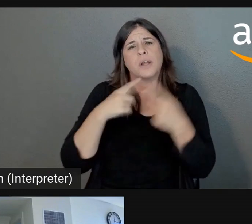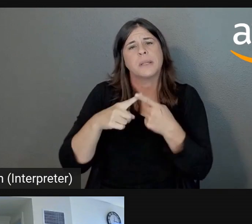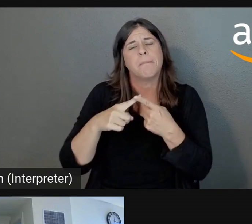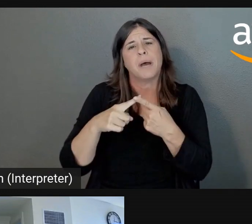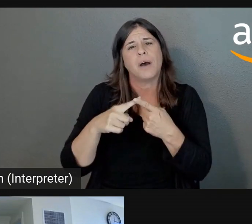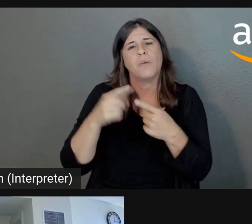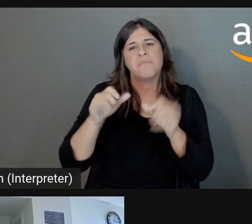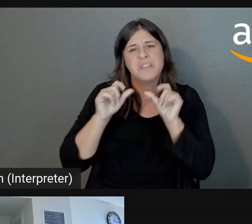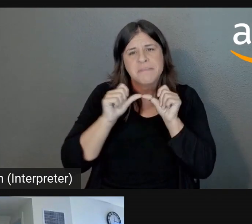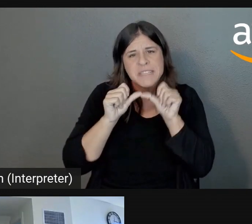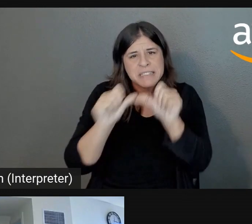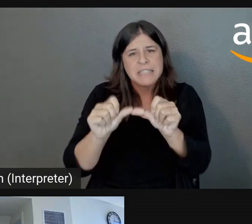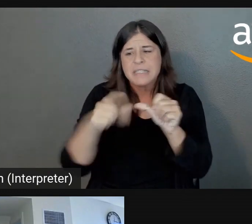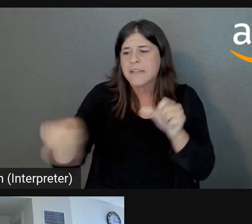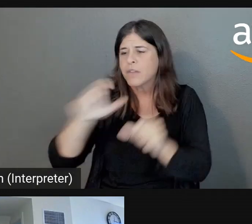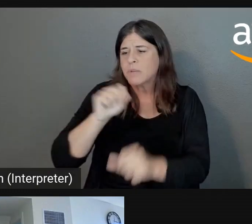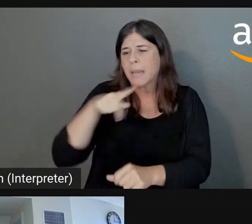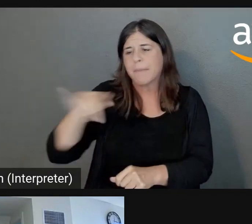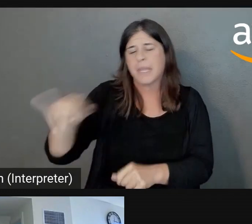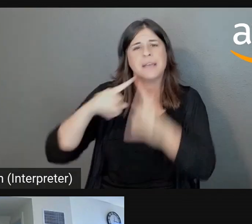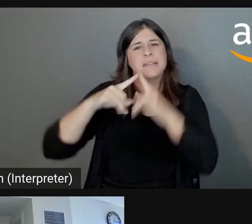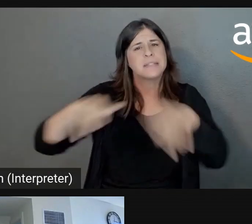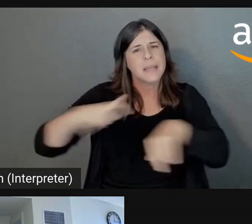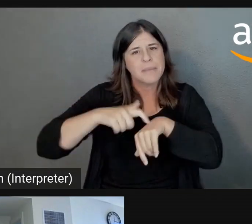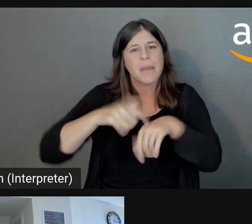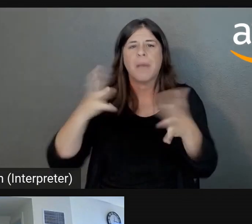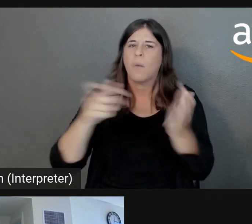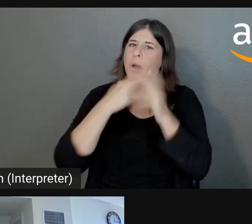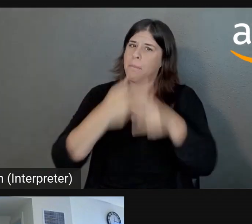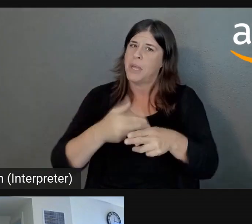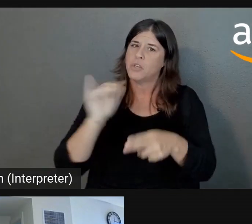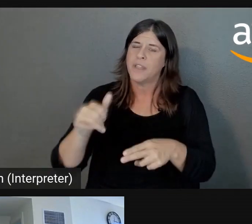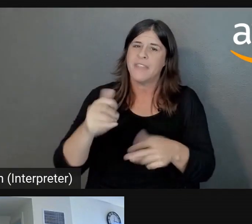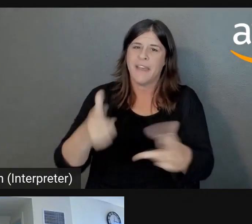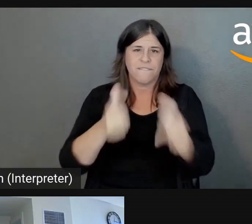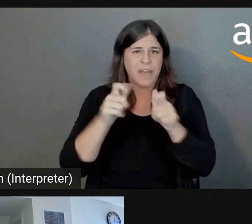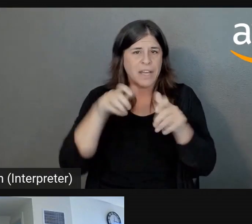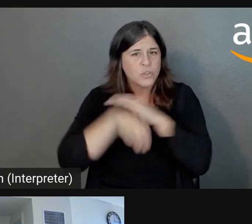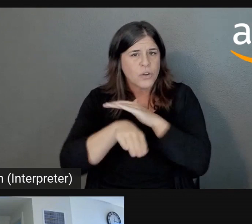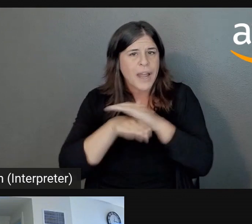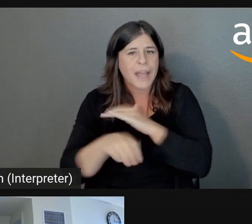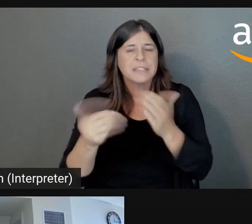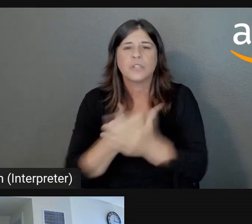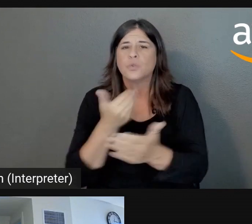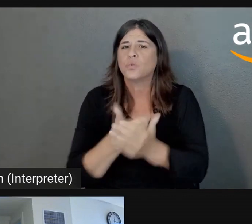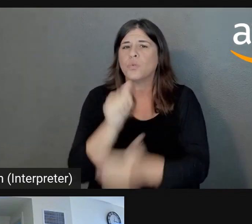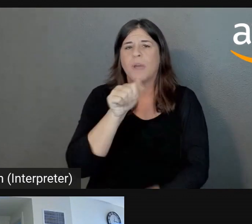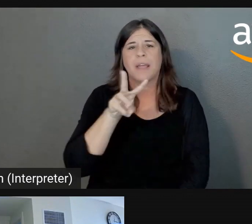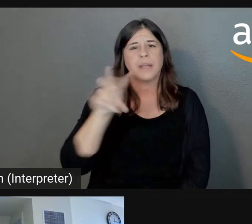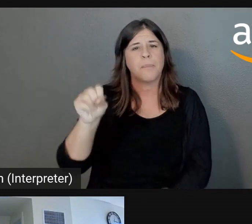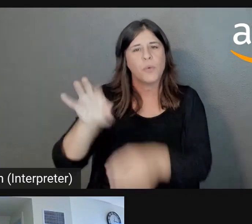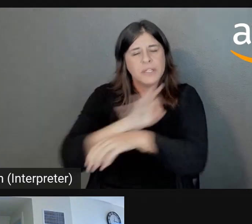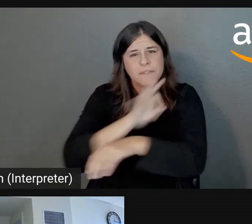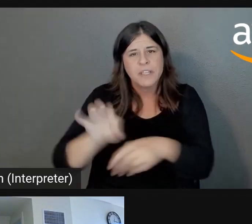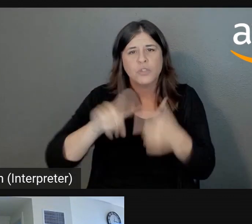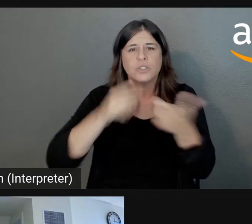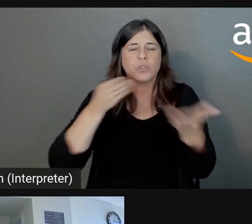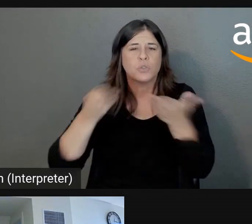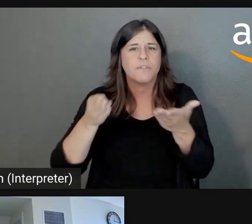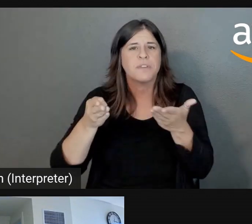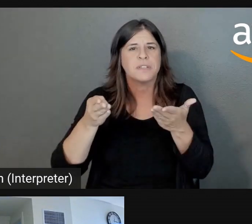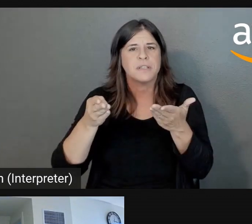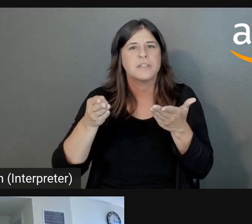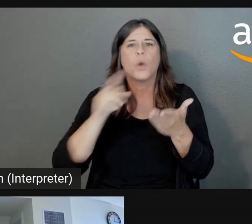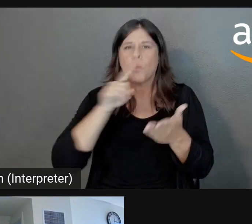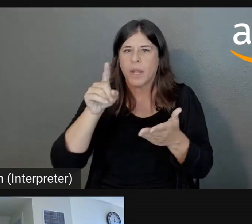of these APIs. At the same time, I do want to point out that faster access to new AWS features and services takes